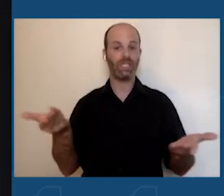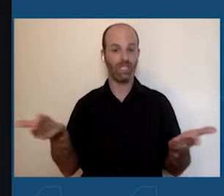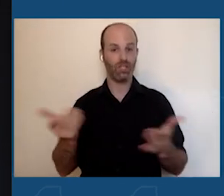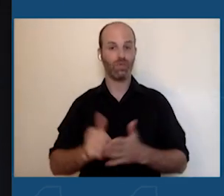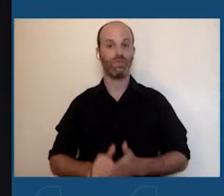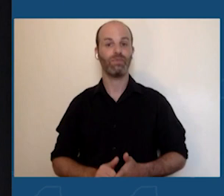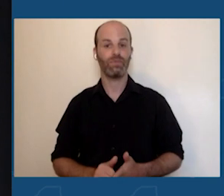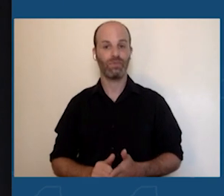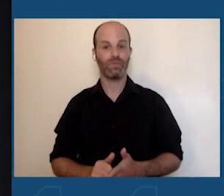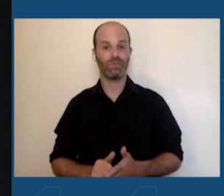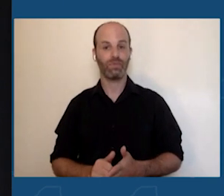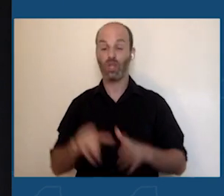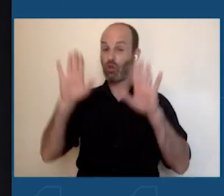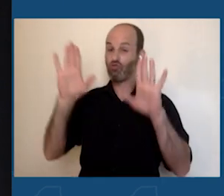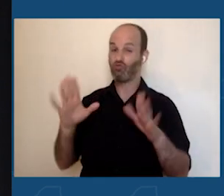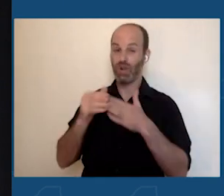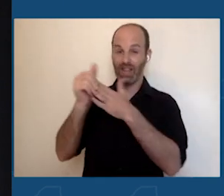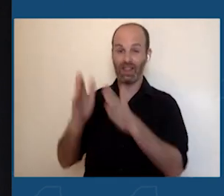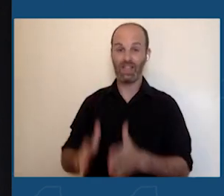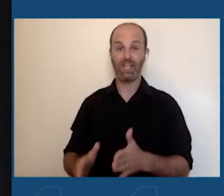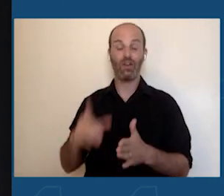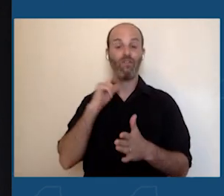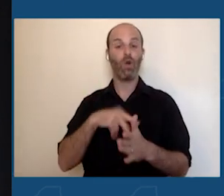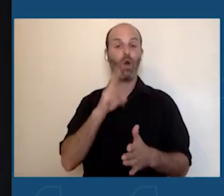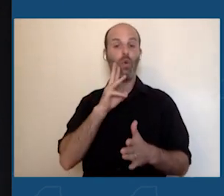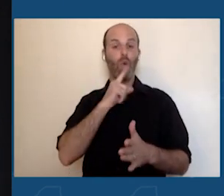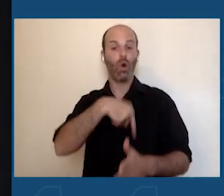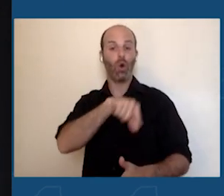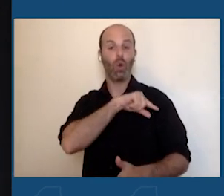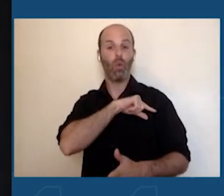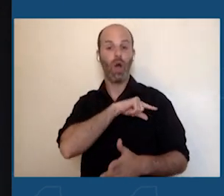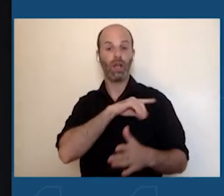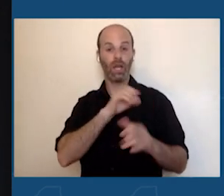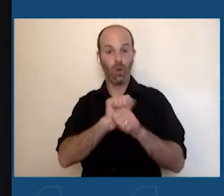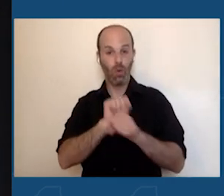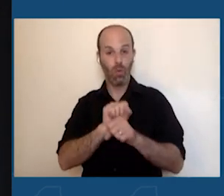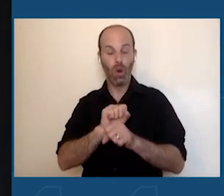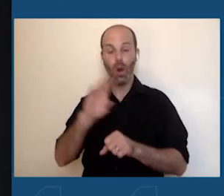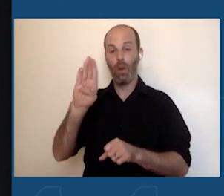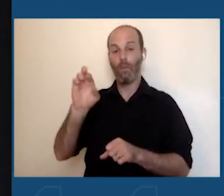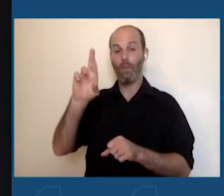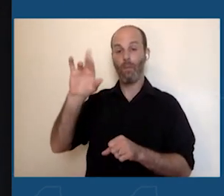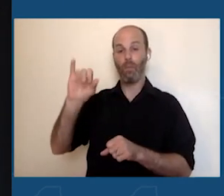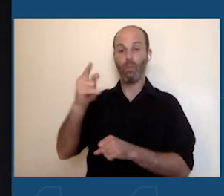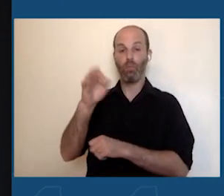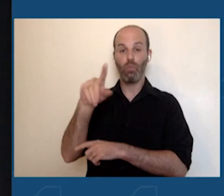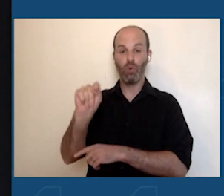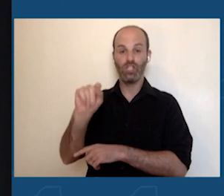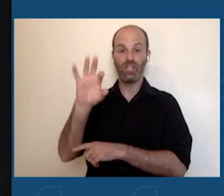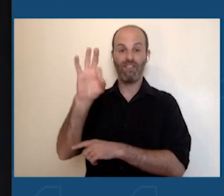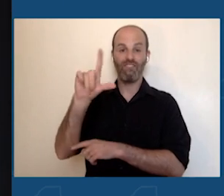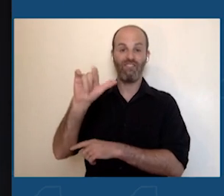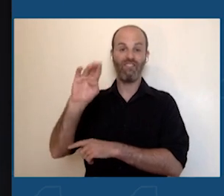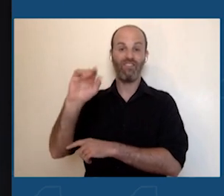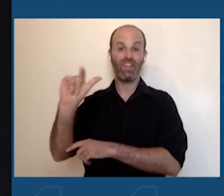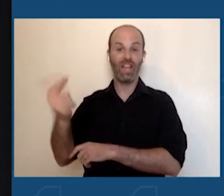A great leader in our water quality efforts, Legislator Bridget Fleming as well.